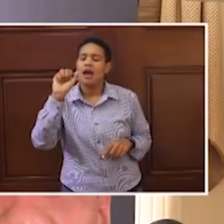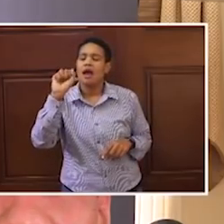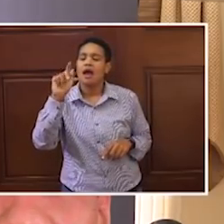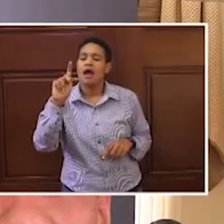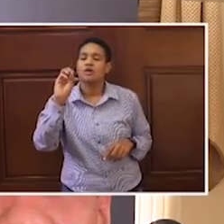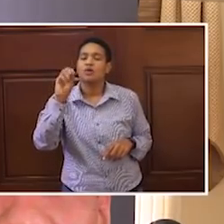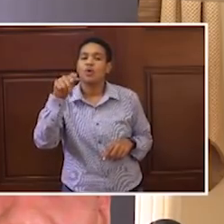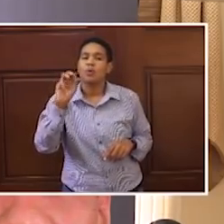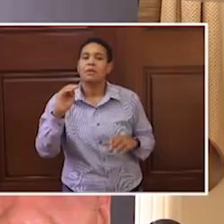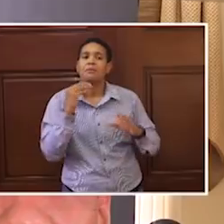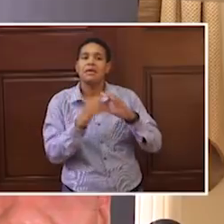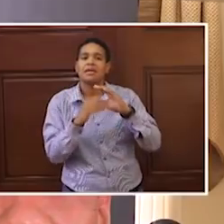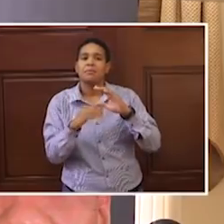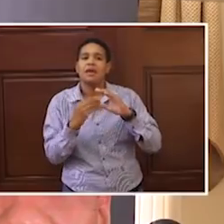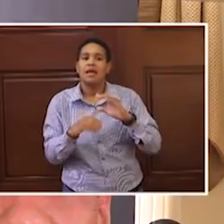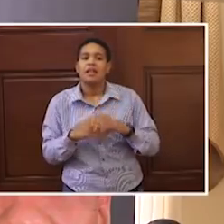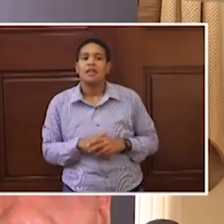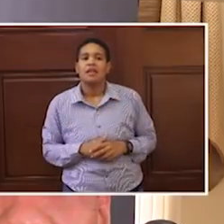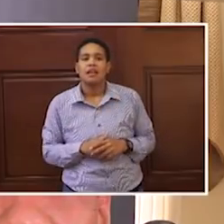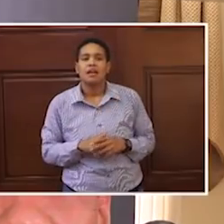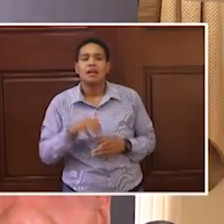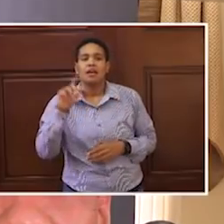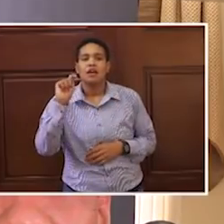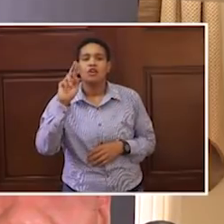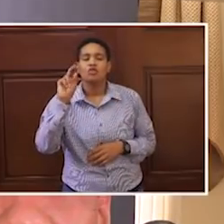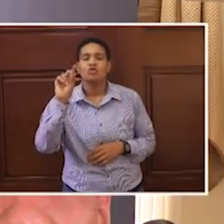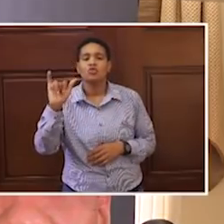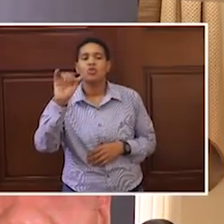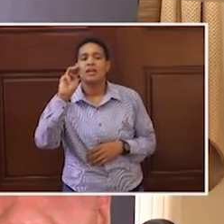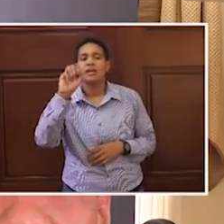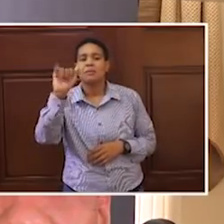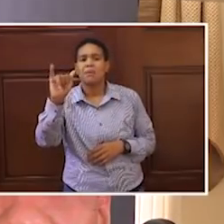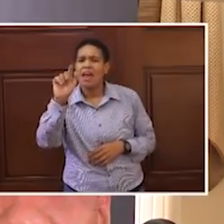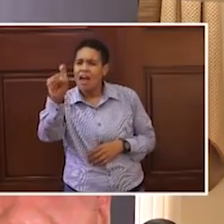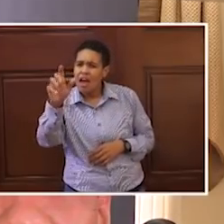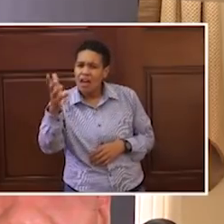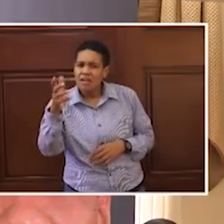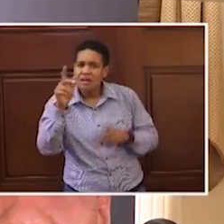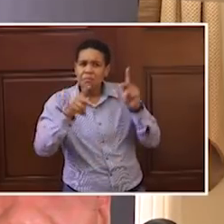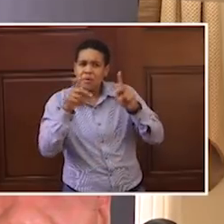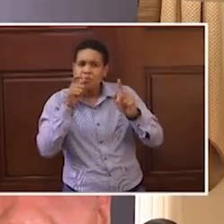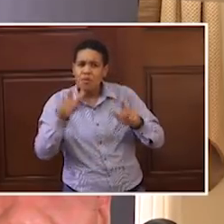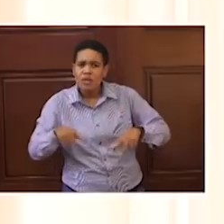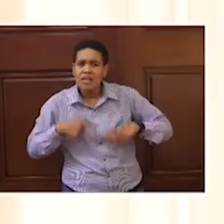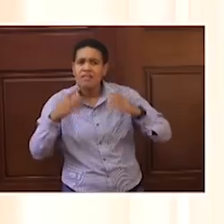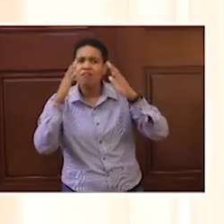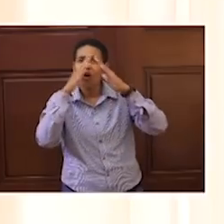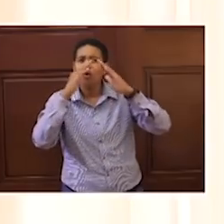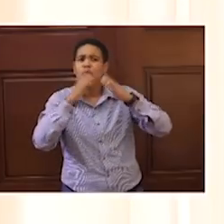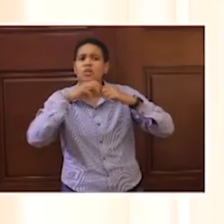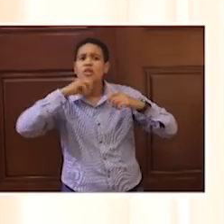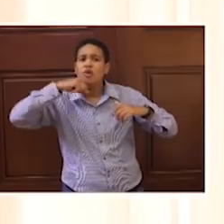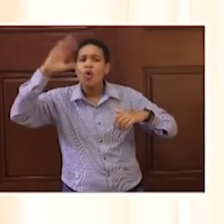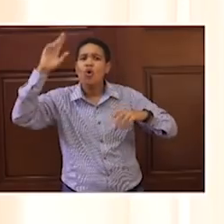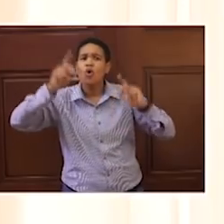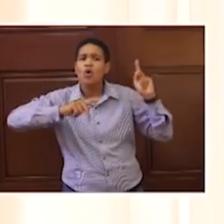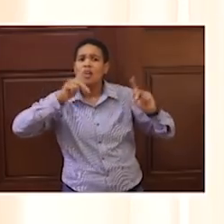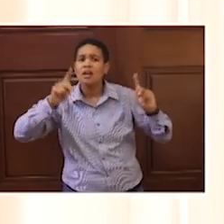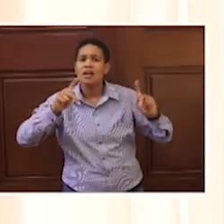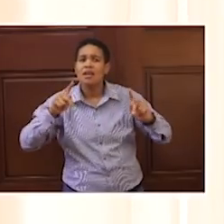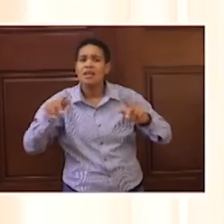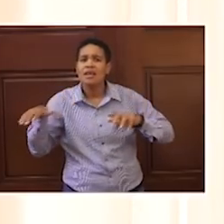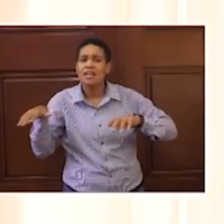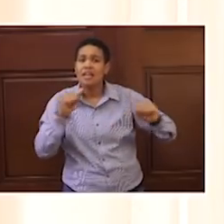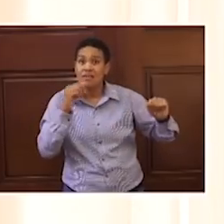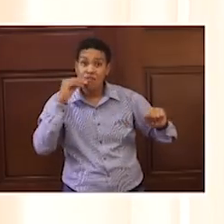OPM email, Prime Minister, Ms. Trudy May asks, should persons who live in households with seniors leave the home for